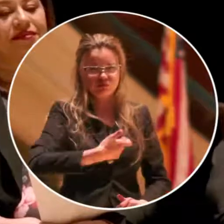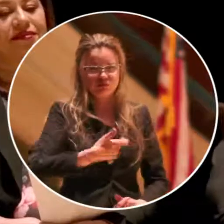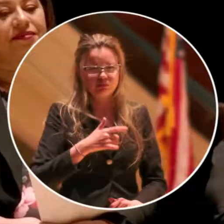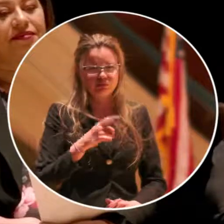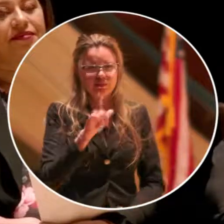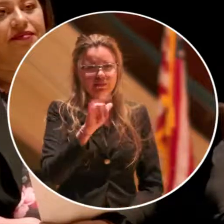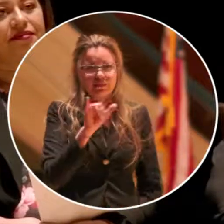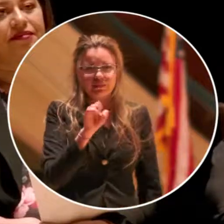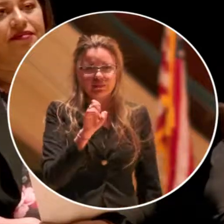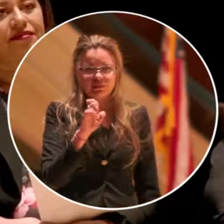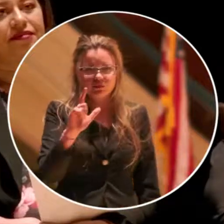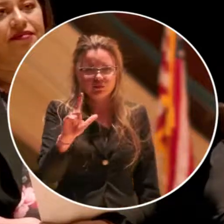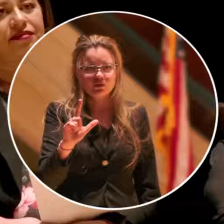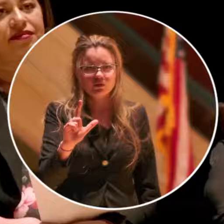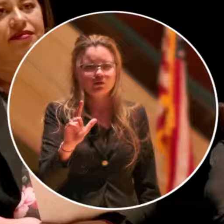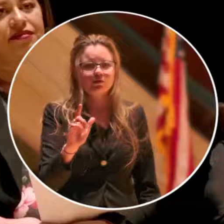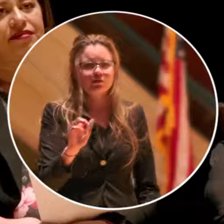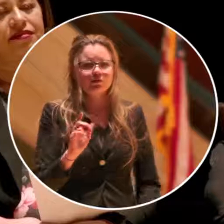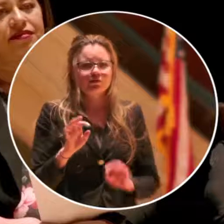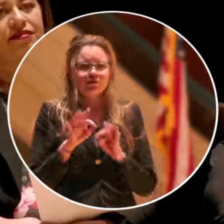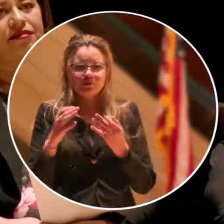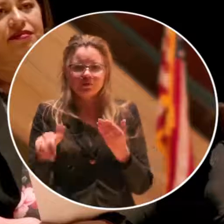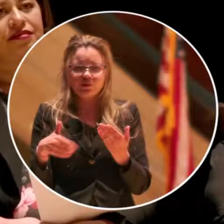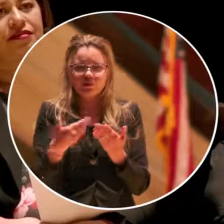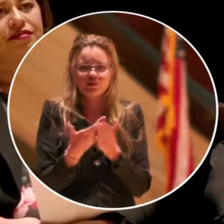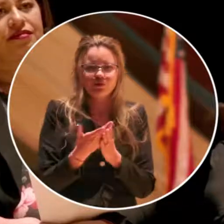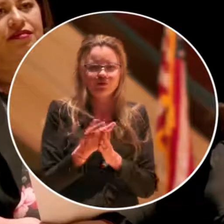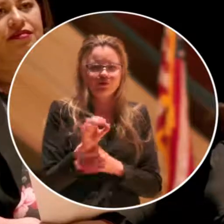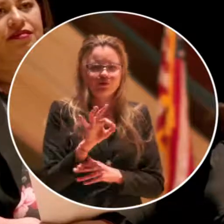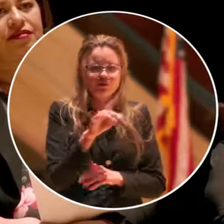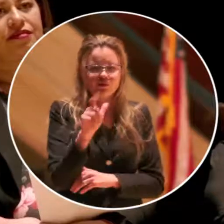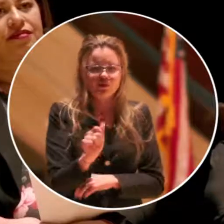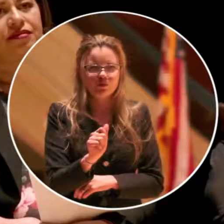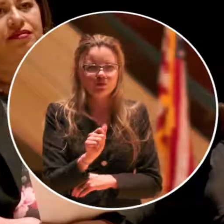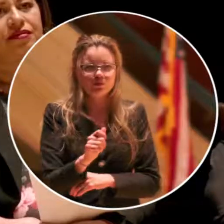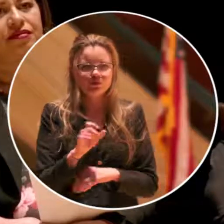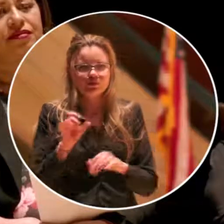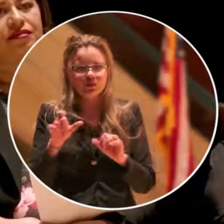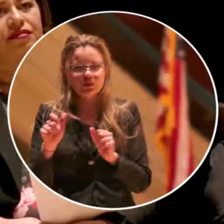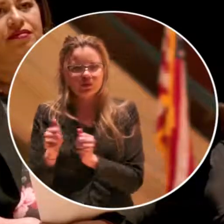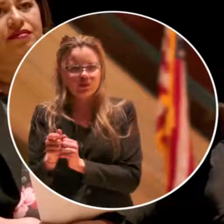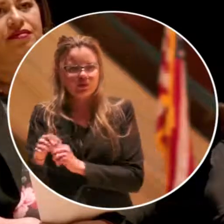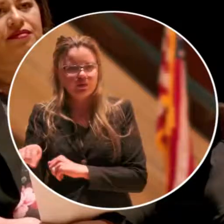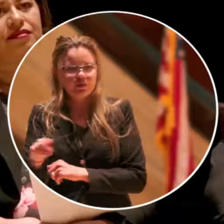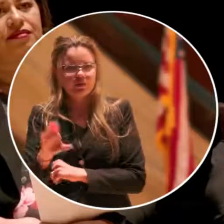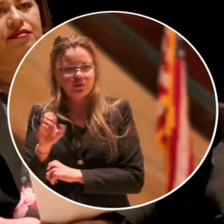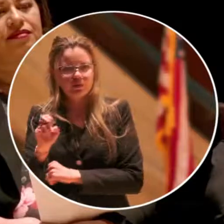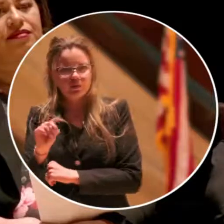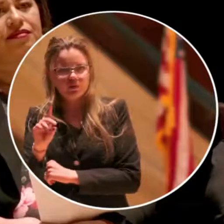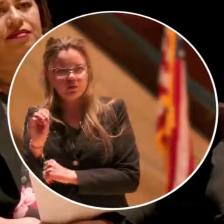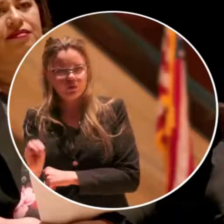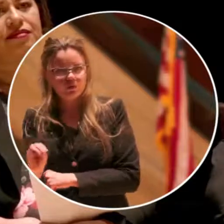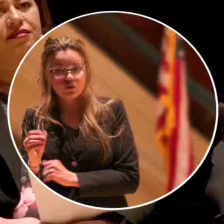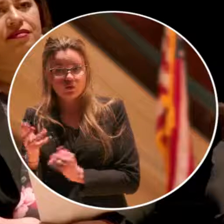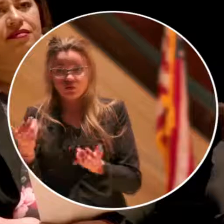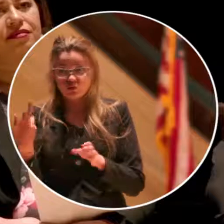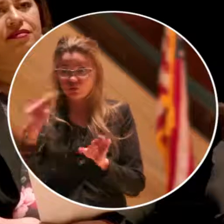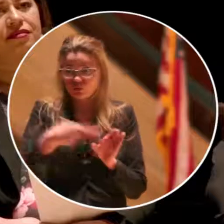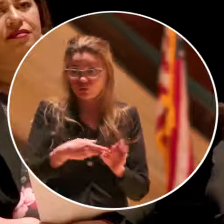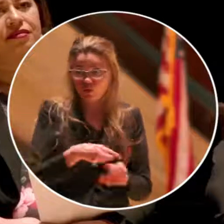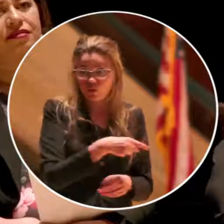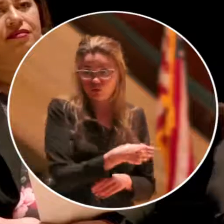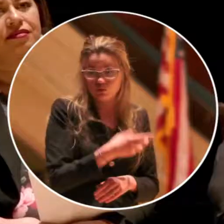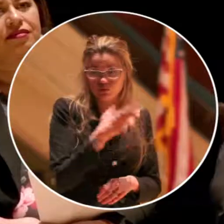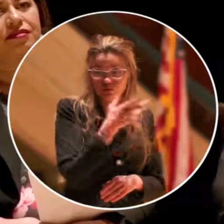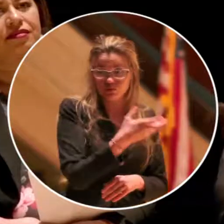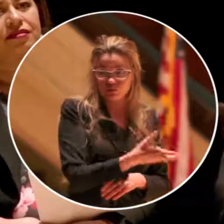our family arrived in Florida to stay with my parents at their condo. My mom asked if we'd like to join her at my grandma's apartment, where she spent